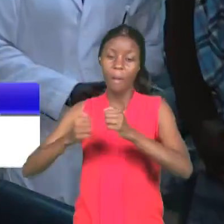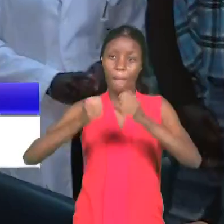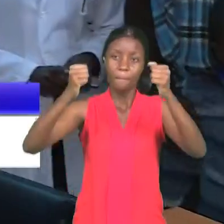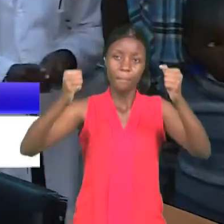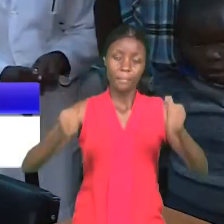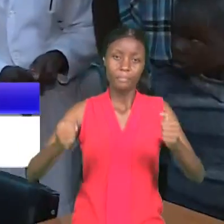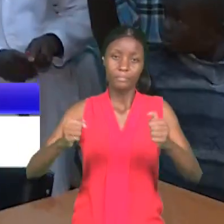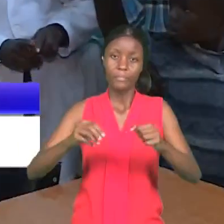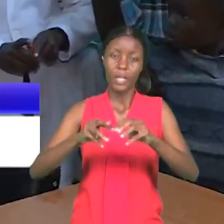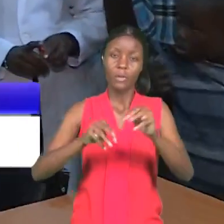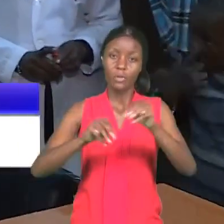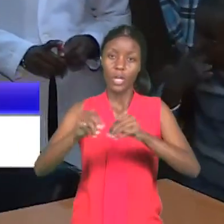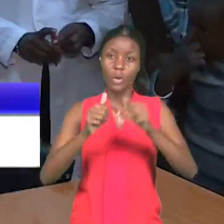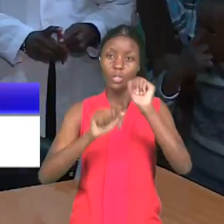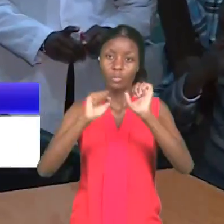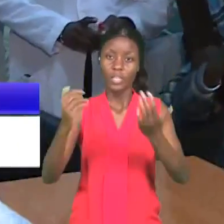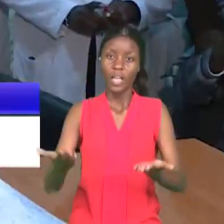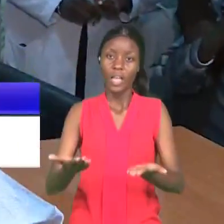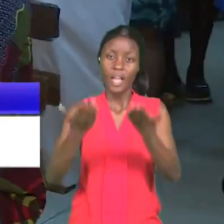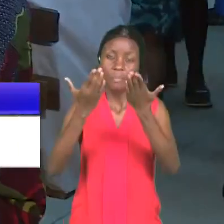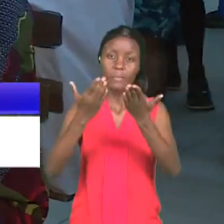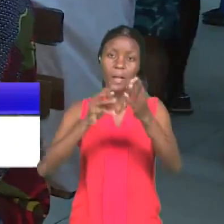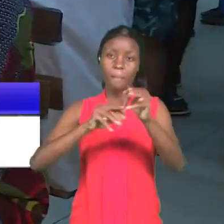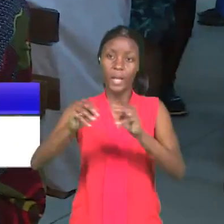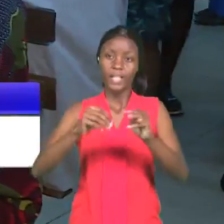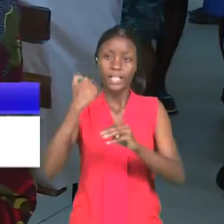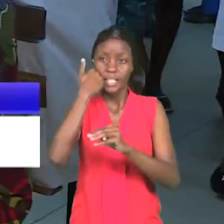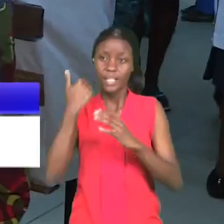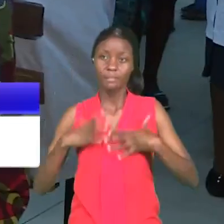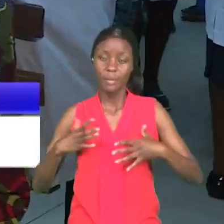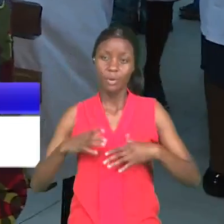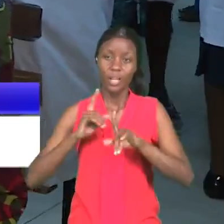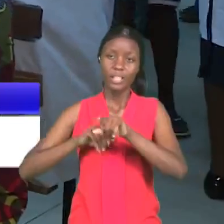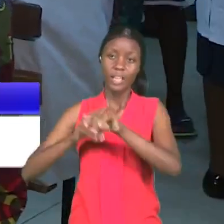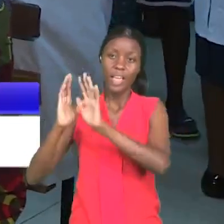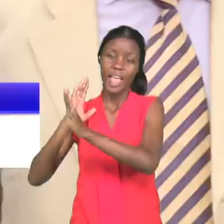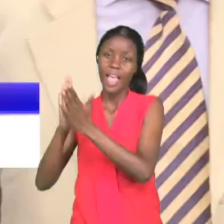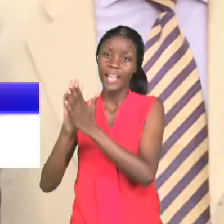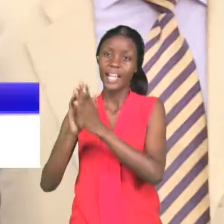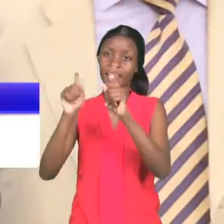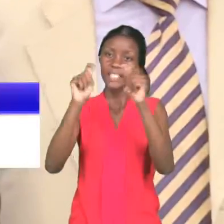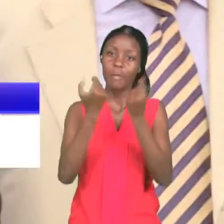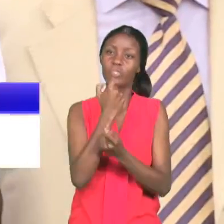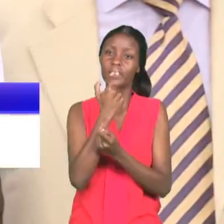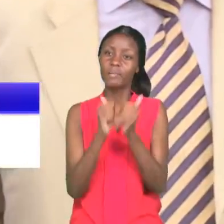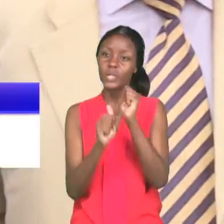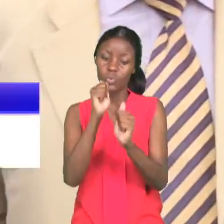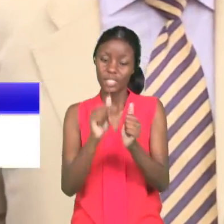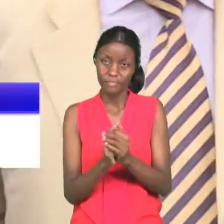is expected to equip the hospital in managing patients' waiting time, order in the queue, and type of treatment. When a patient comes